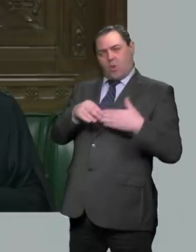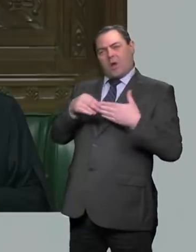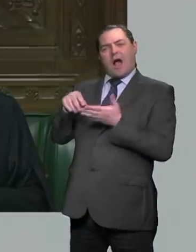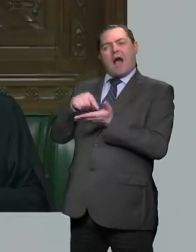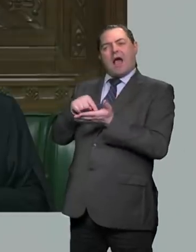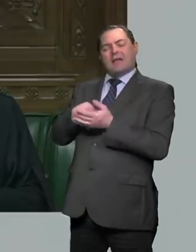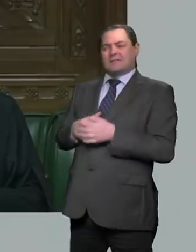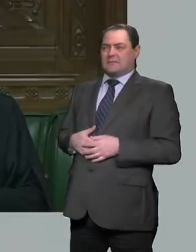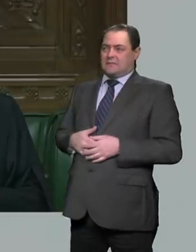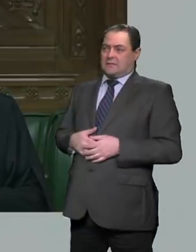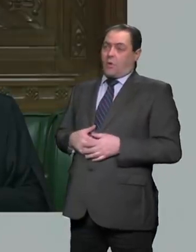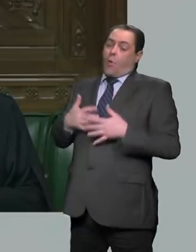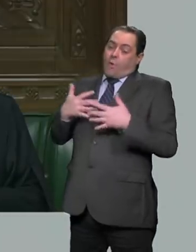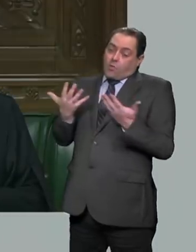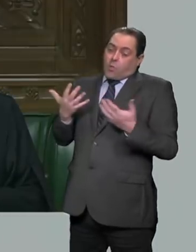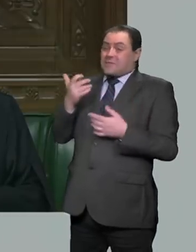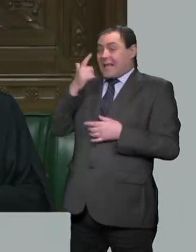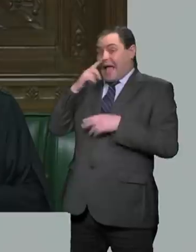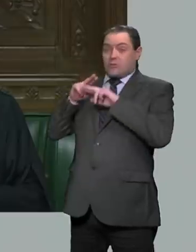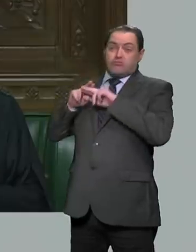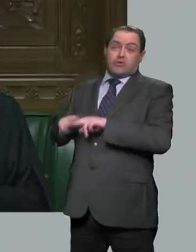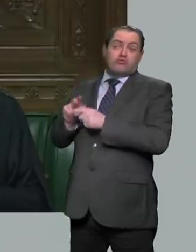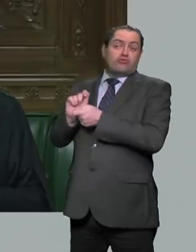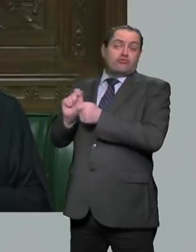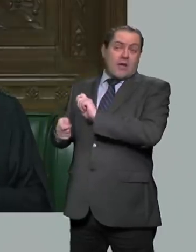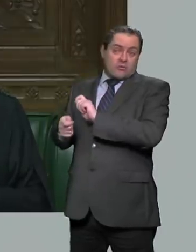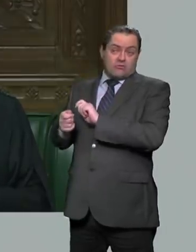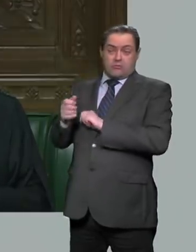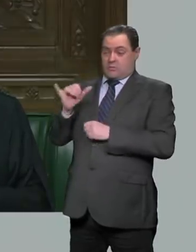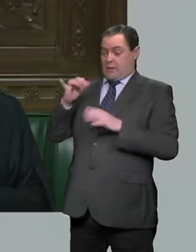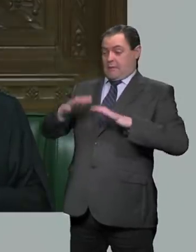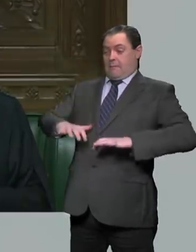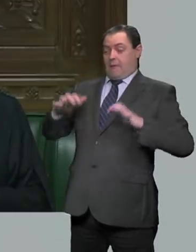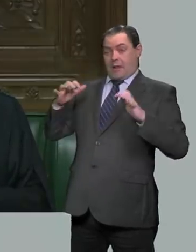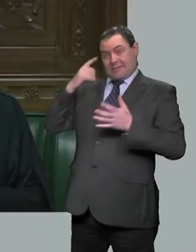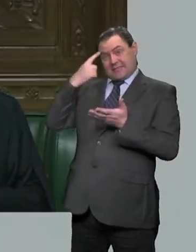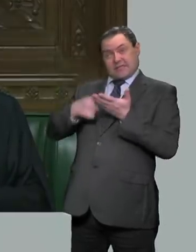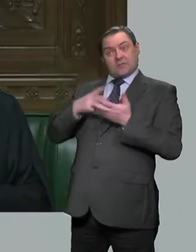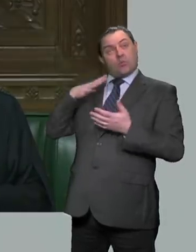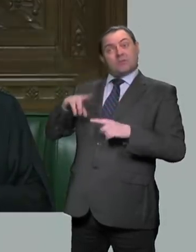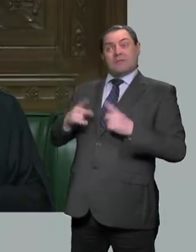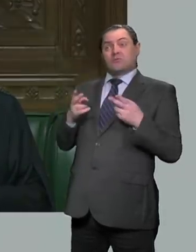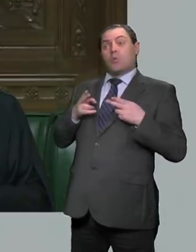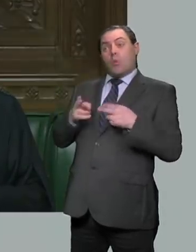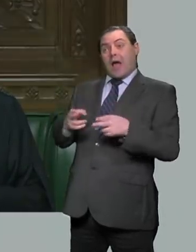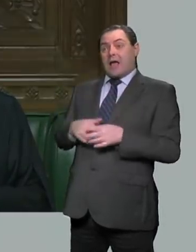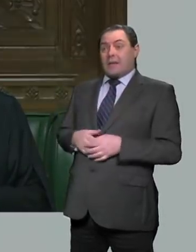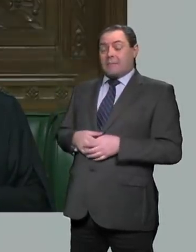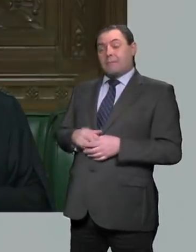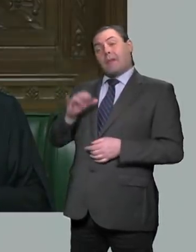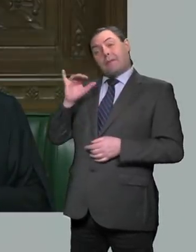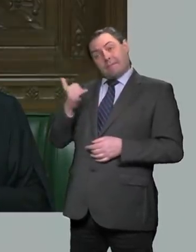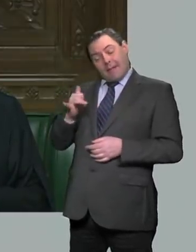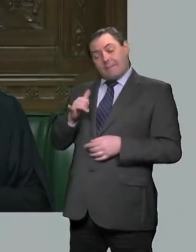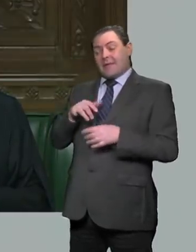long-standing practices may change. For example, if the House decided it wanted a different approach, perhaps informed by